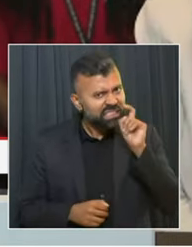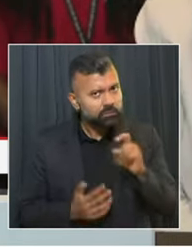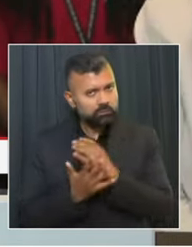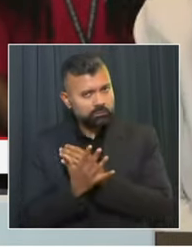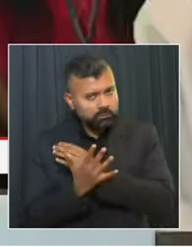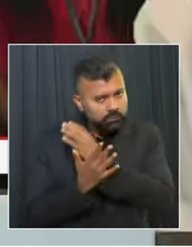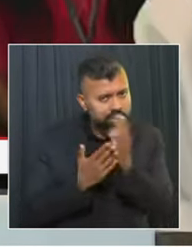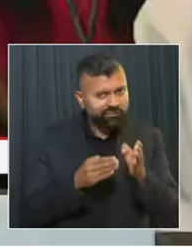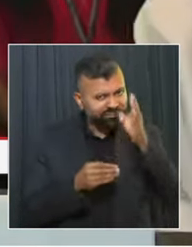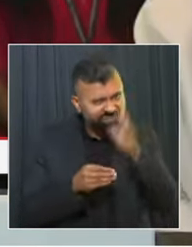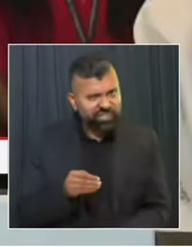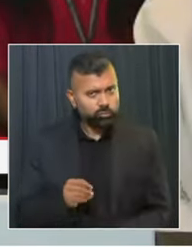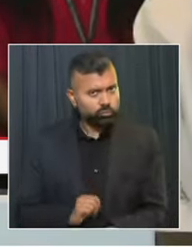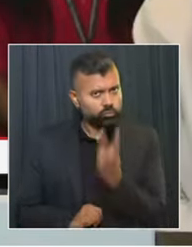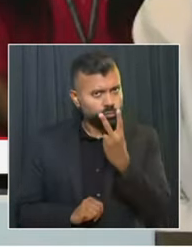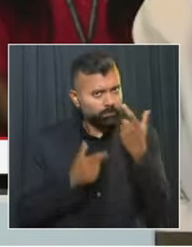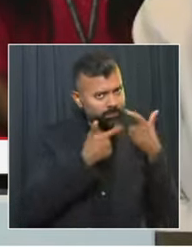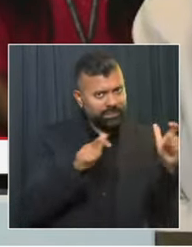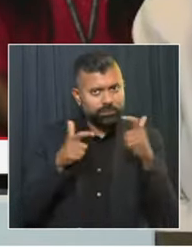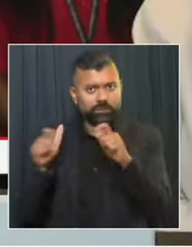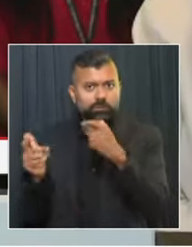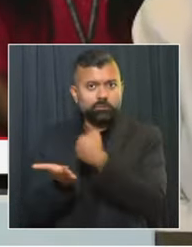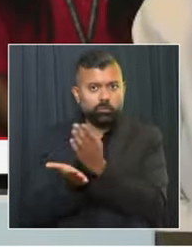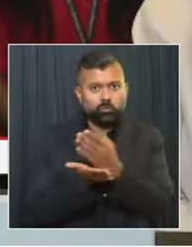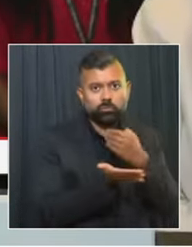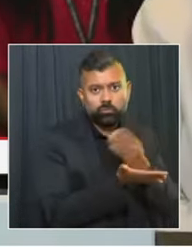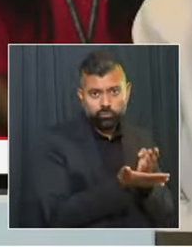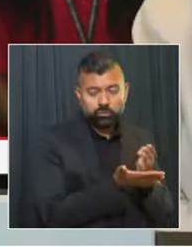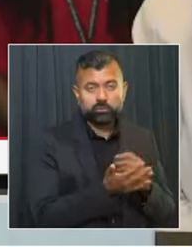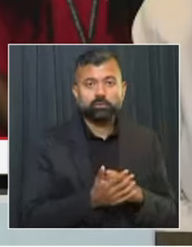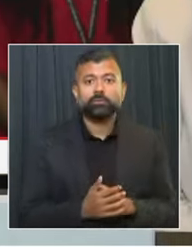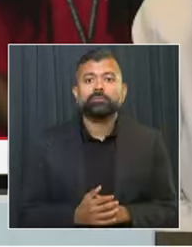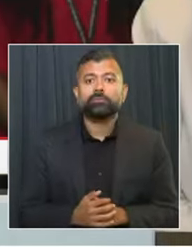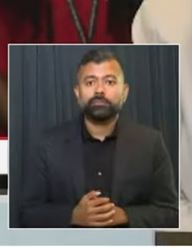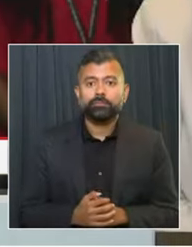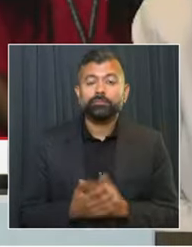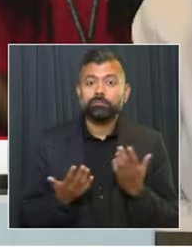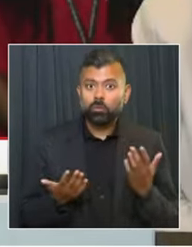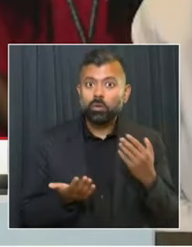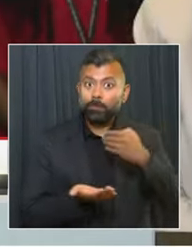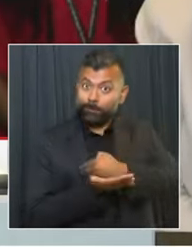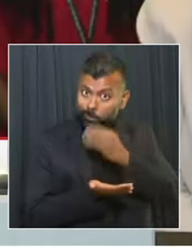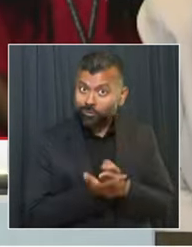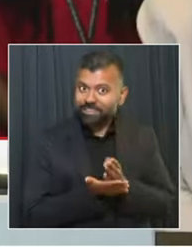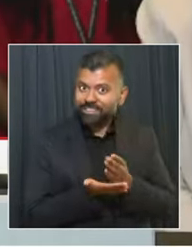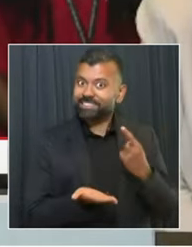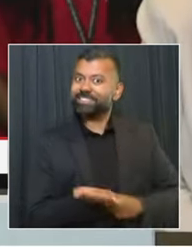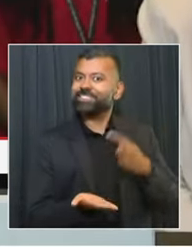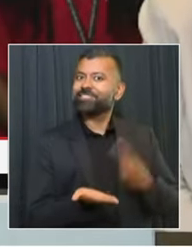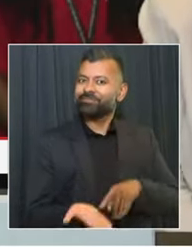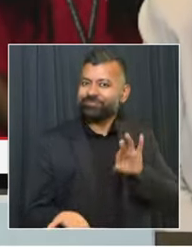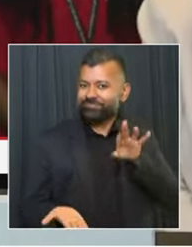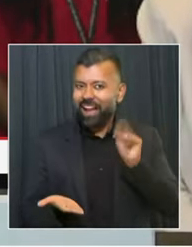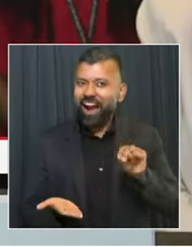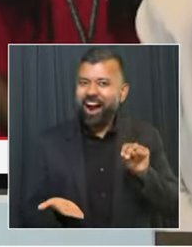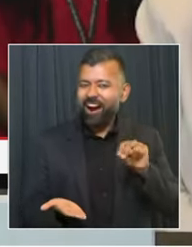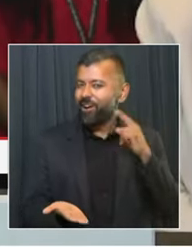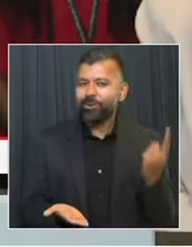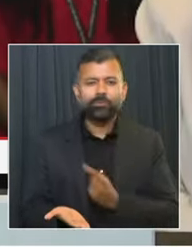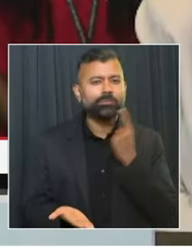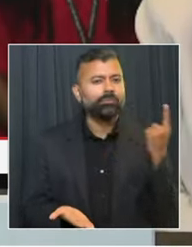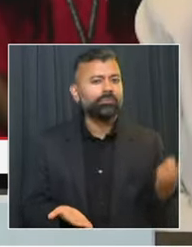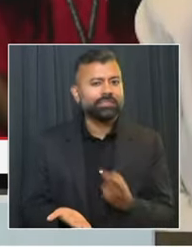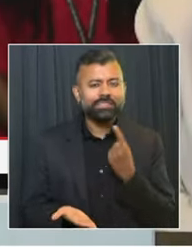slides. So we are very happy when it's budget day. We get to deliver our FY26 budget after many weeks